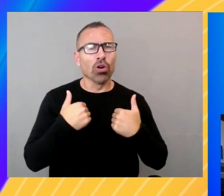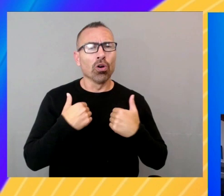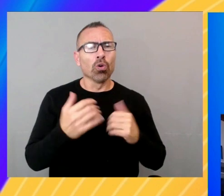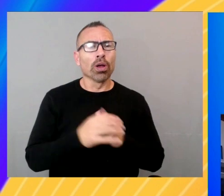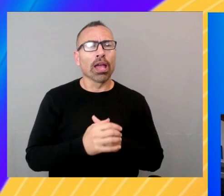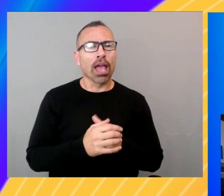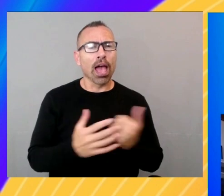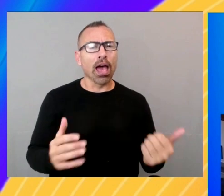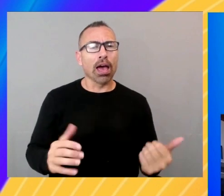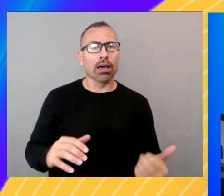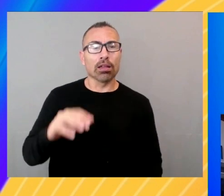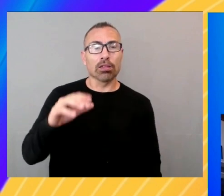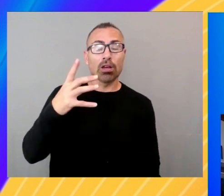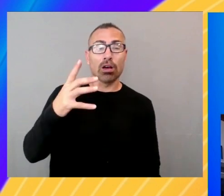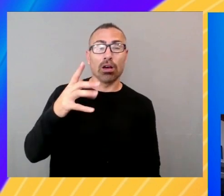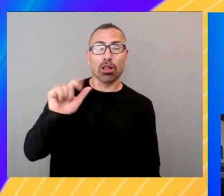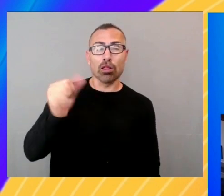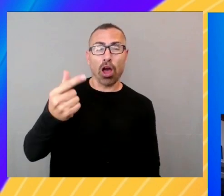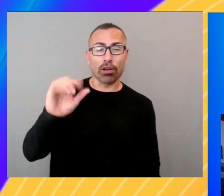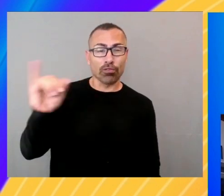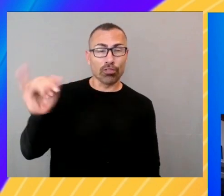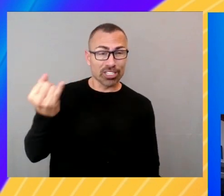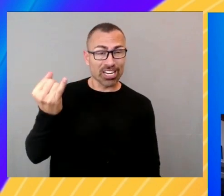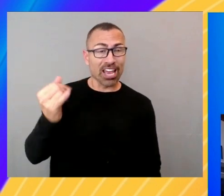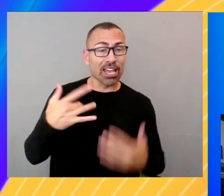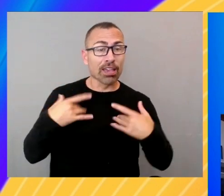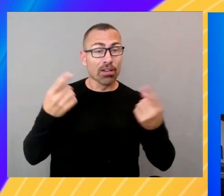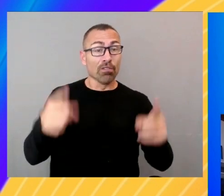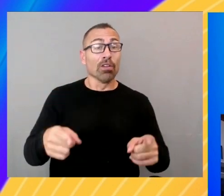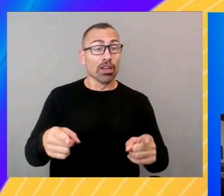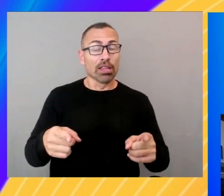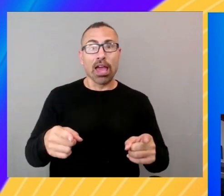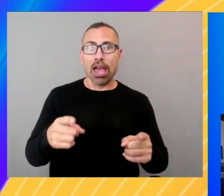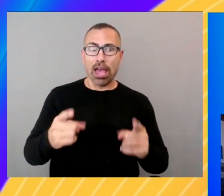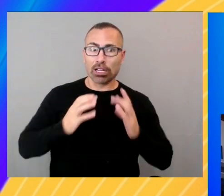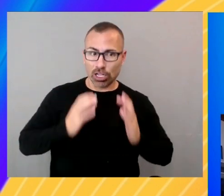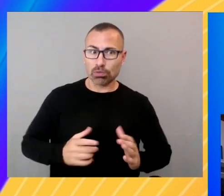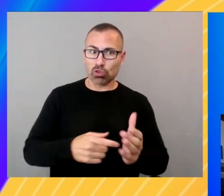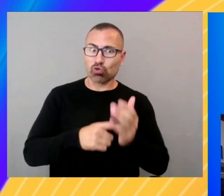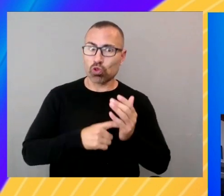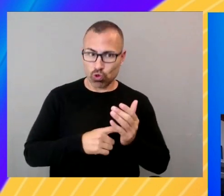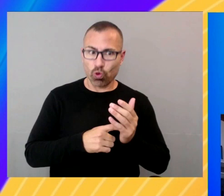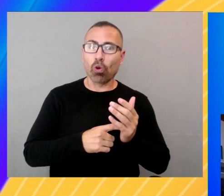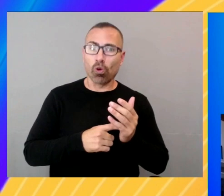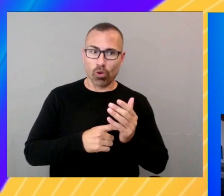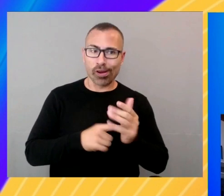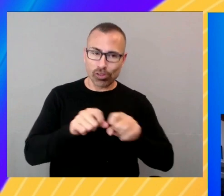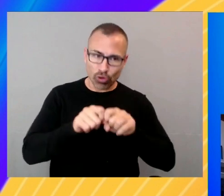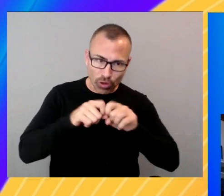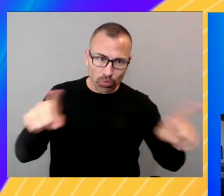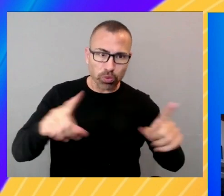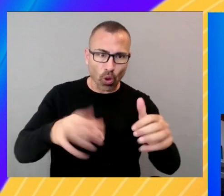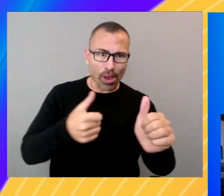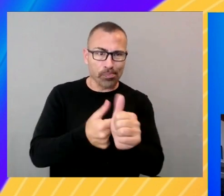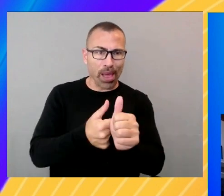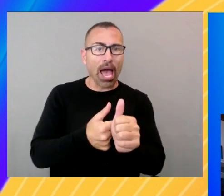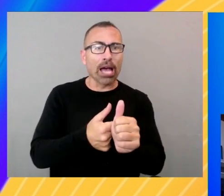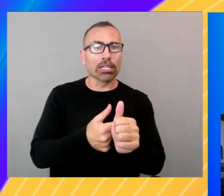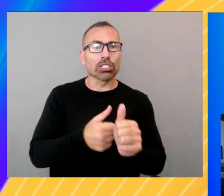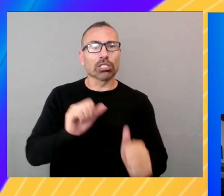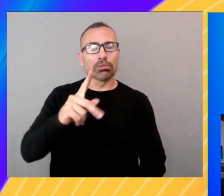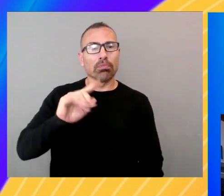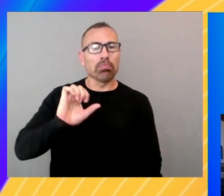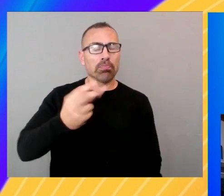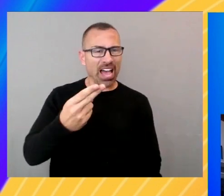where customers needed to deploy out a patch quickly and be able to identify which of those resources had that missing update in the first